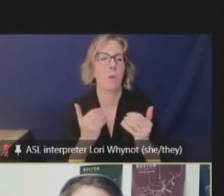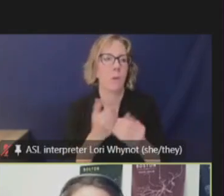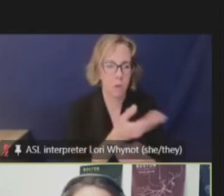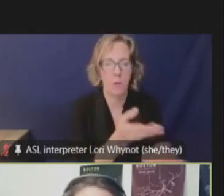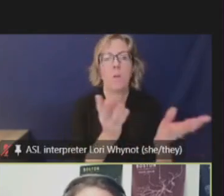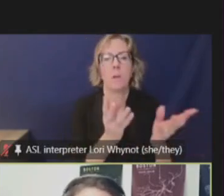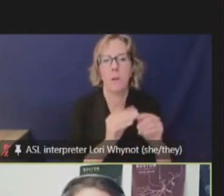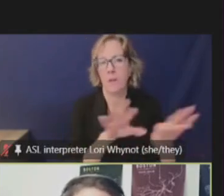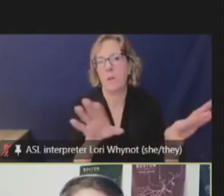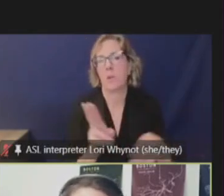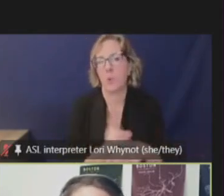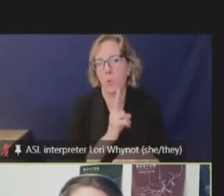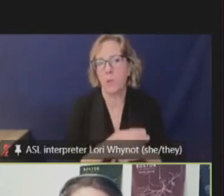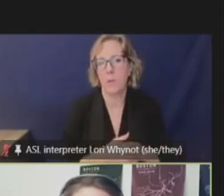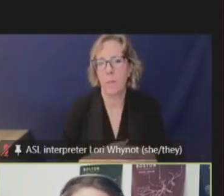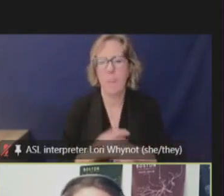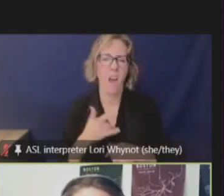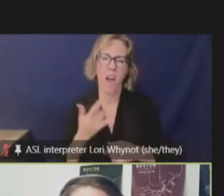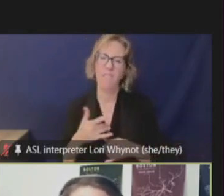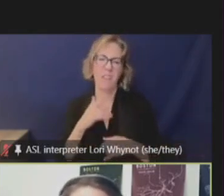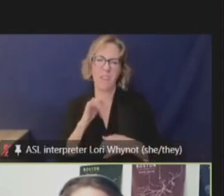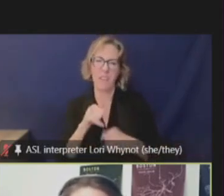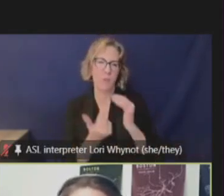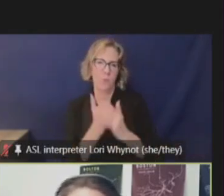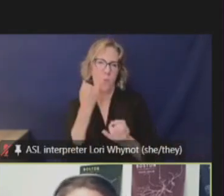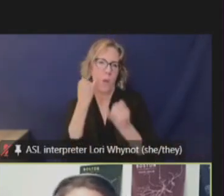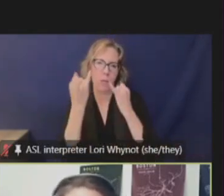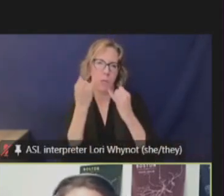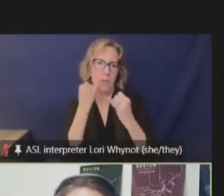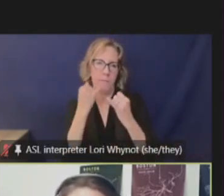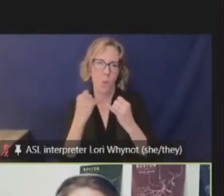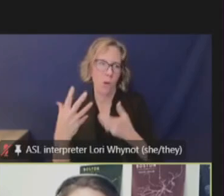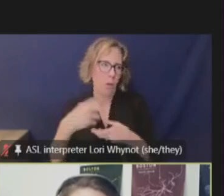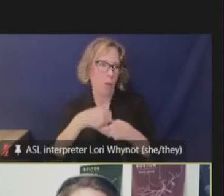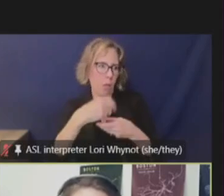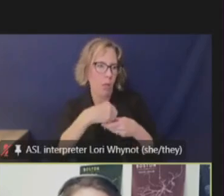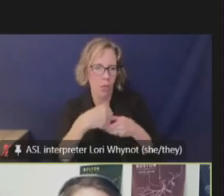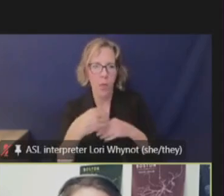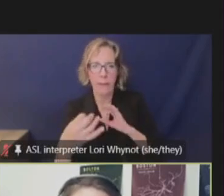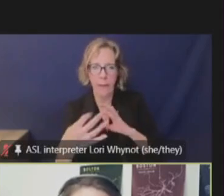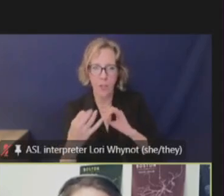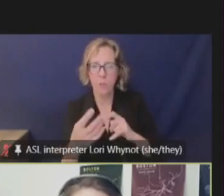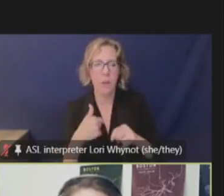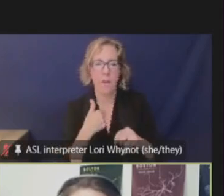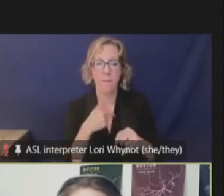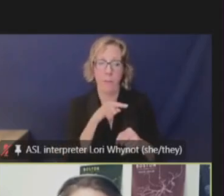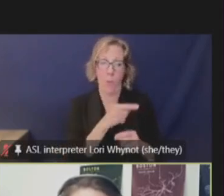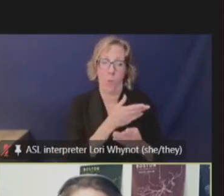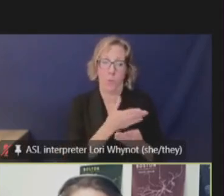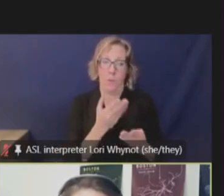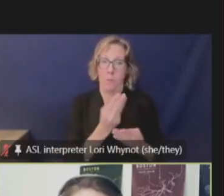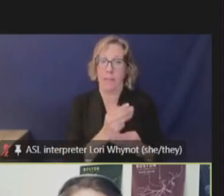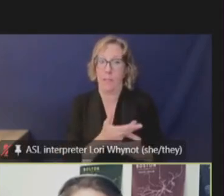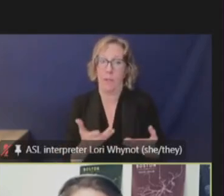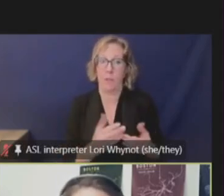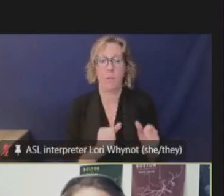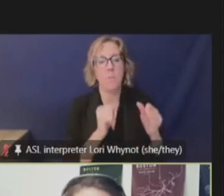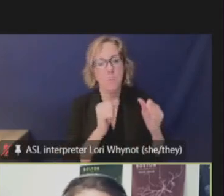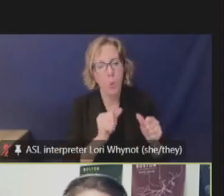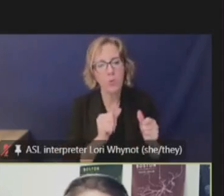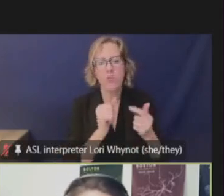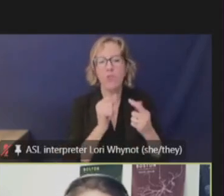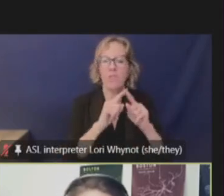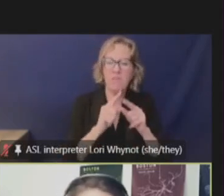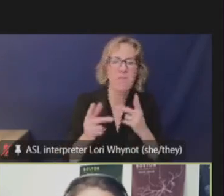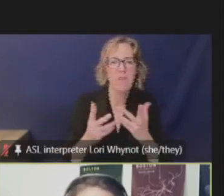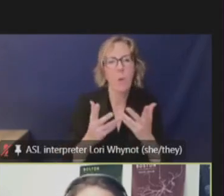we move forward. Ideally, there's in no way will we get it right the first time, but we're hoping that having these focus groups